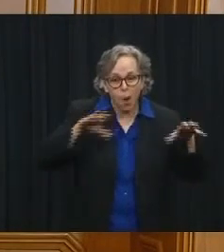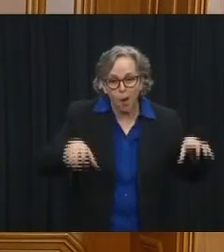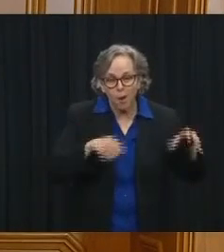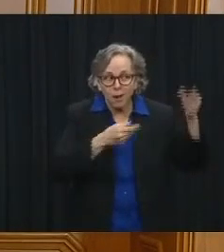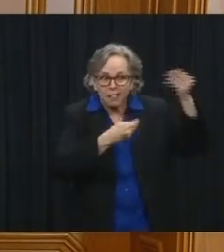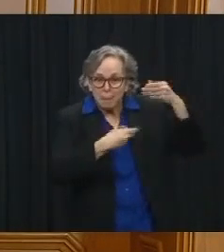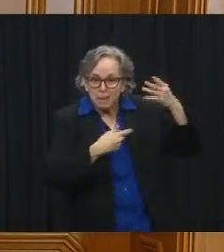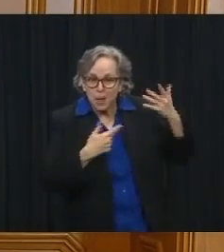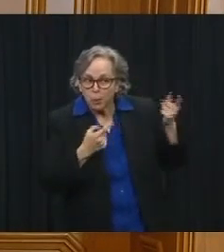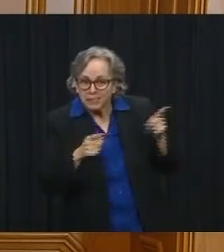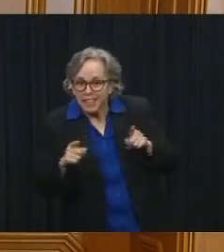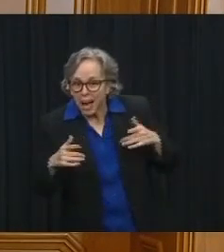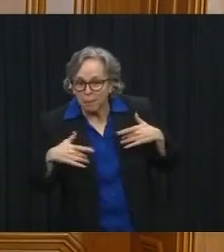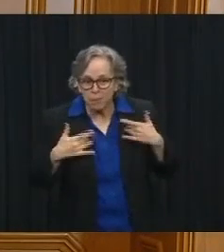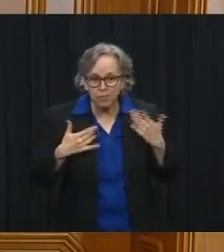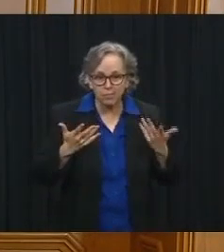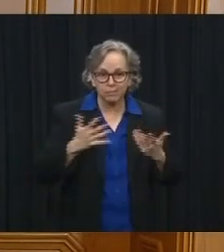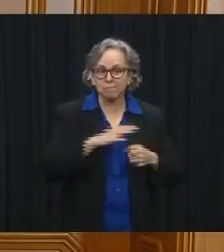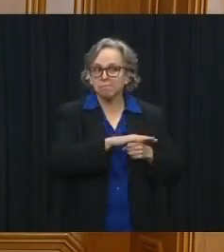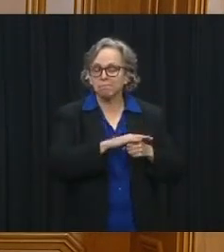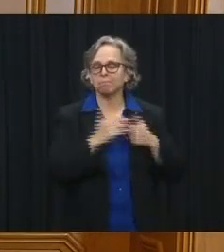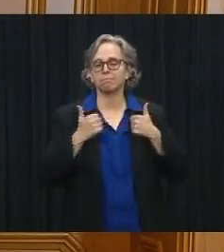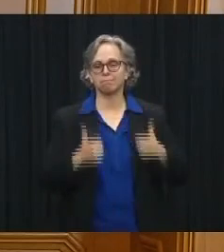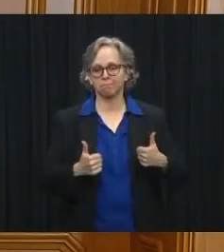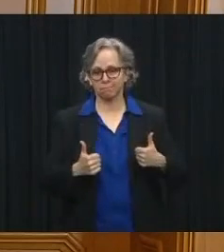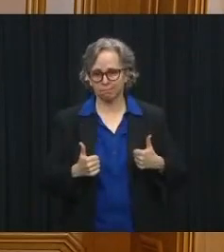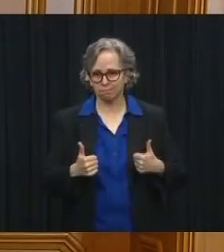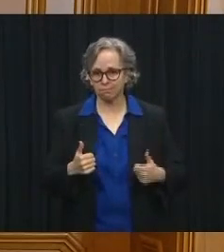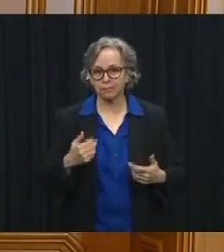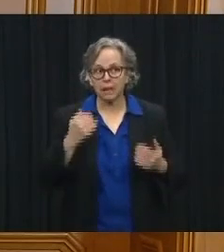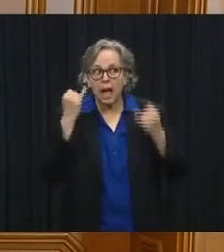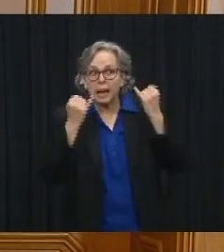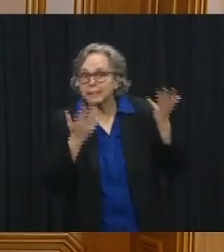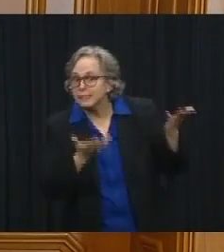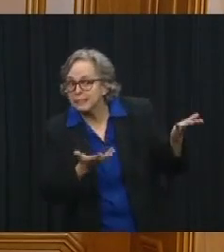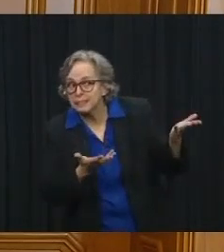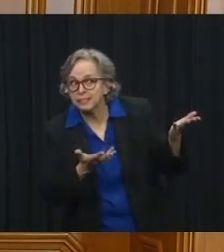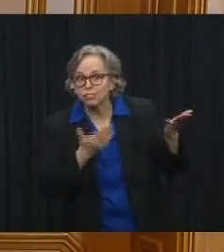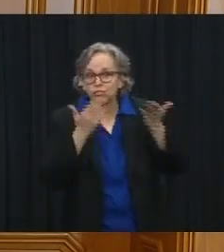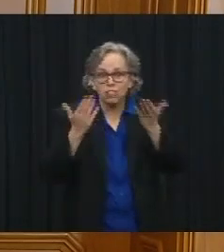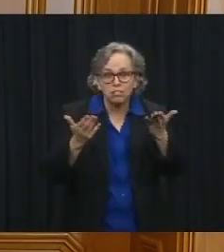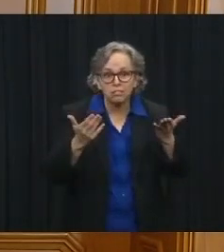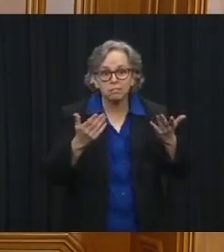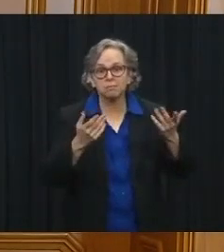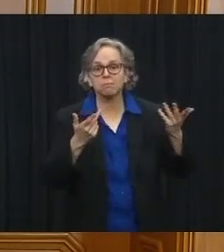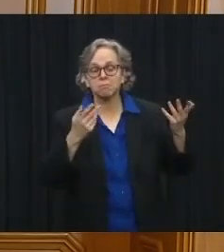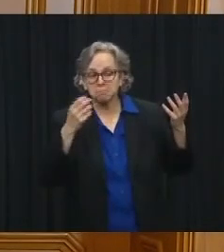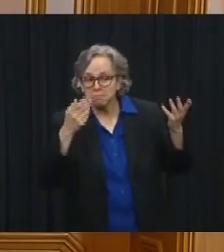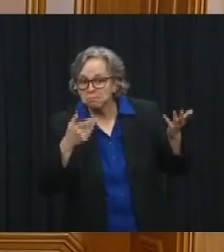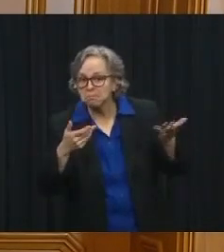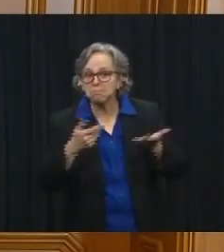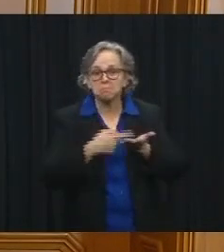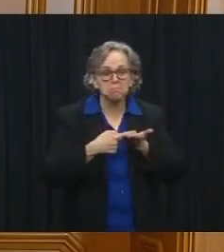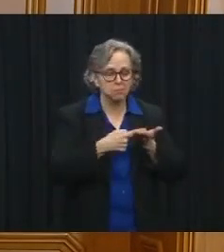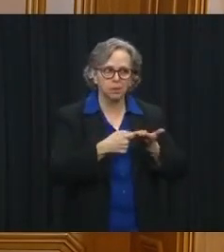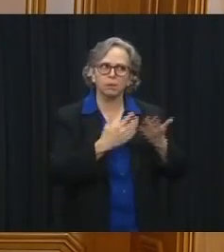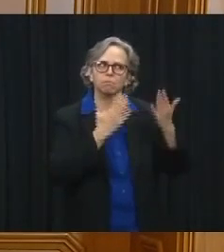in your districts. You've given us ideas, suggestions, and we just appreciate